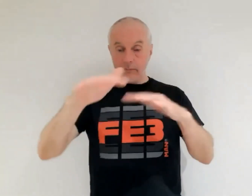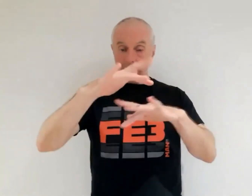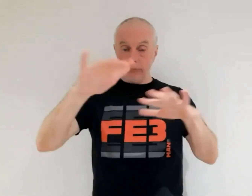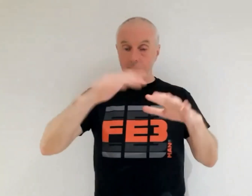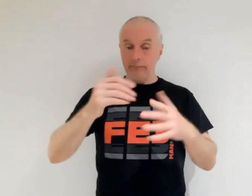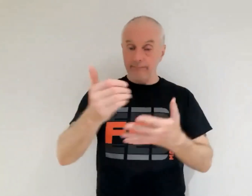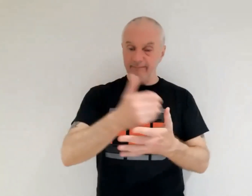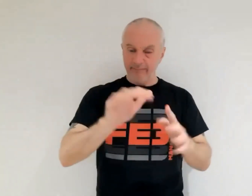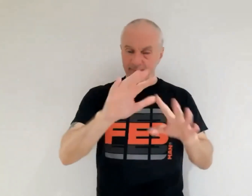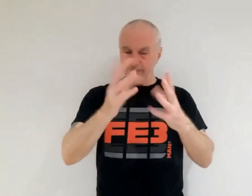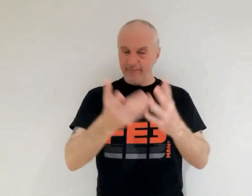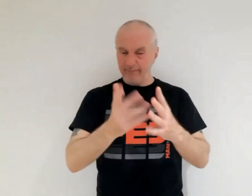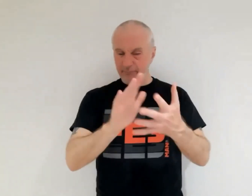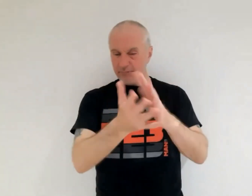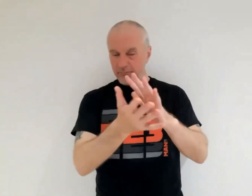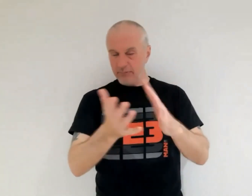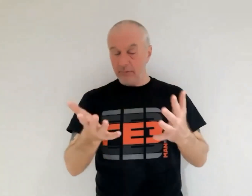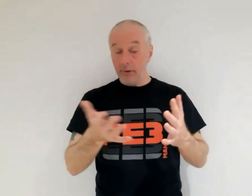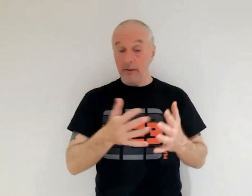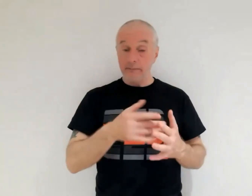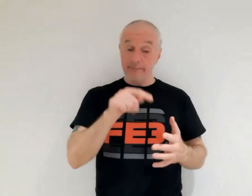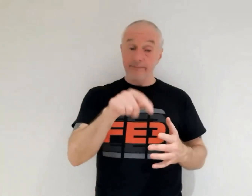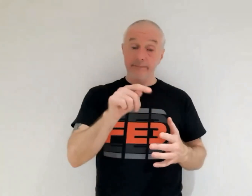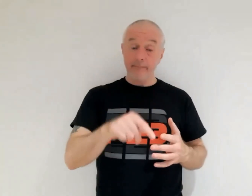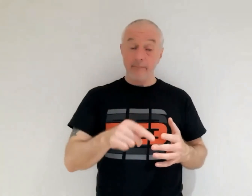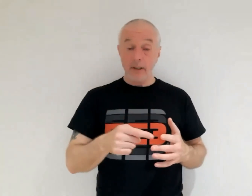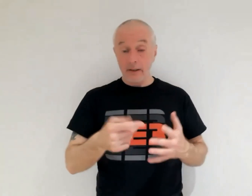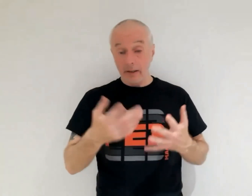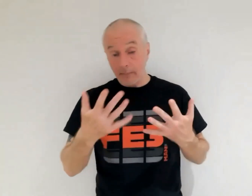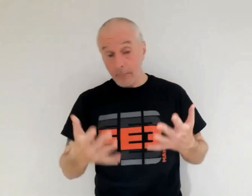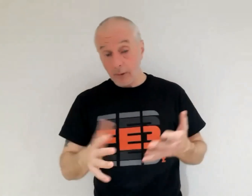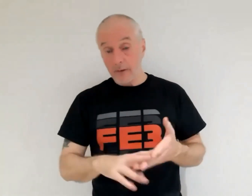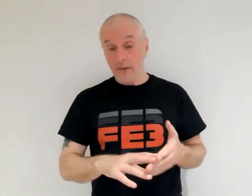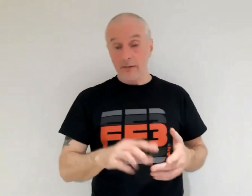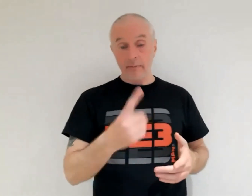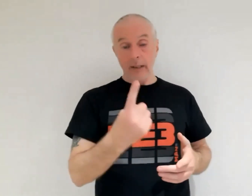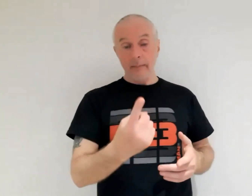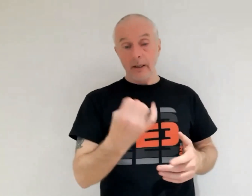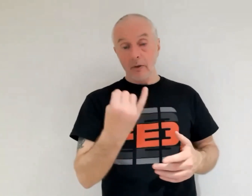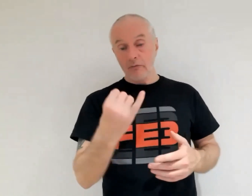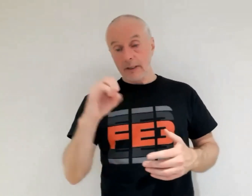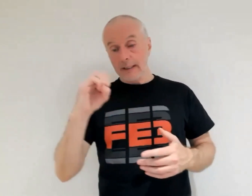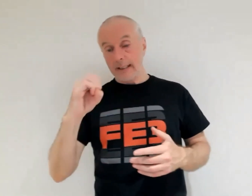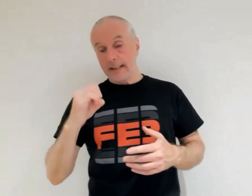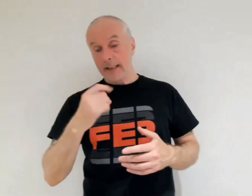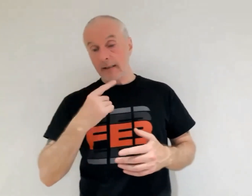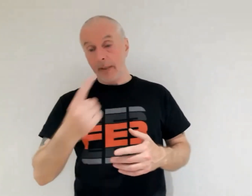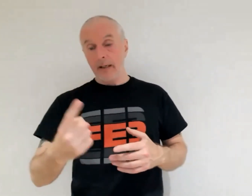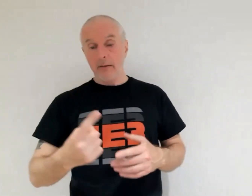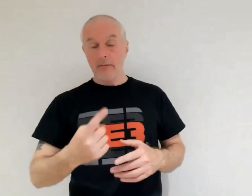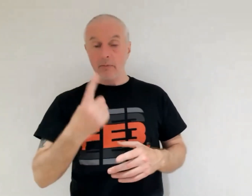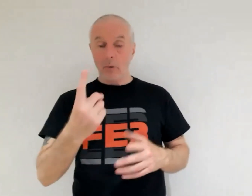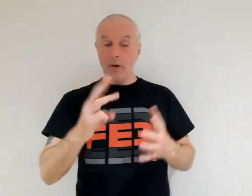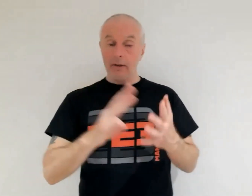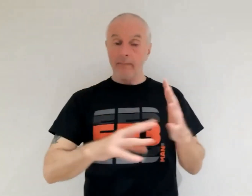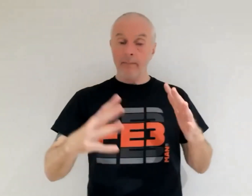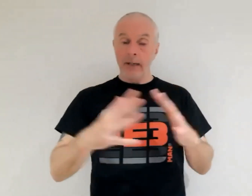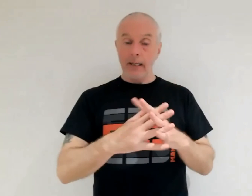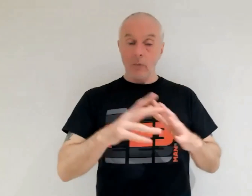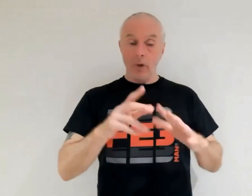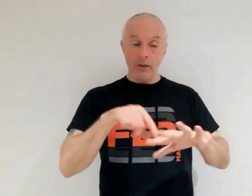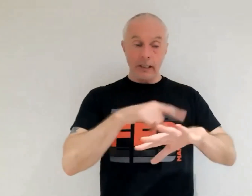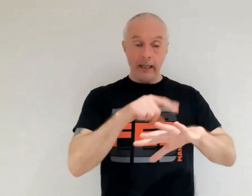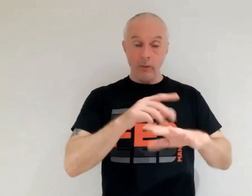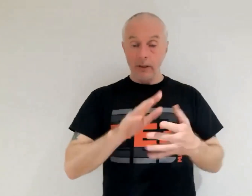which is very expensive. You know, you're talking something like £160 a megawatt hour for produced, something